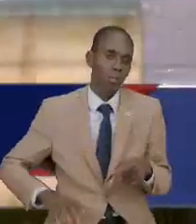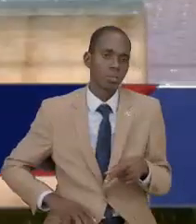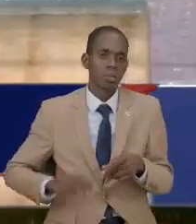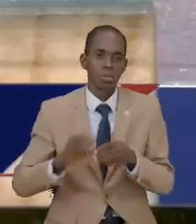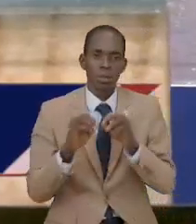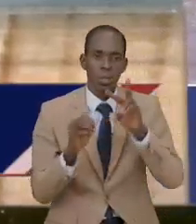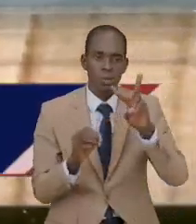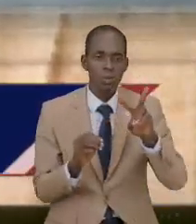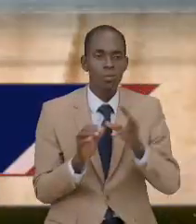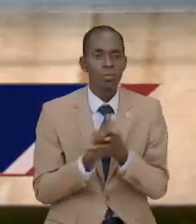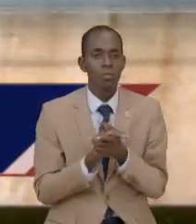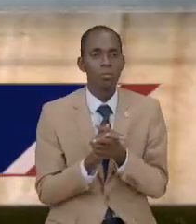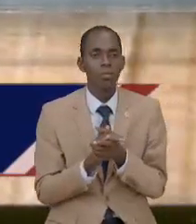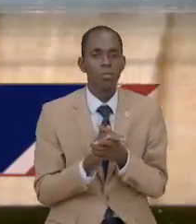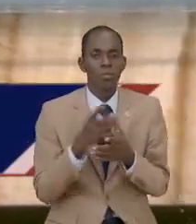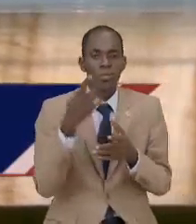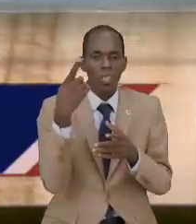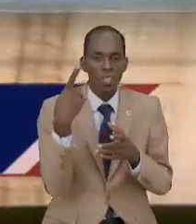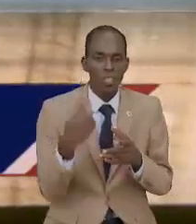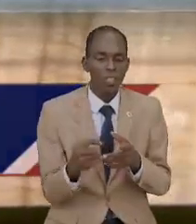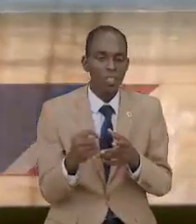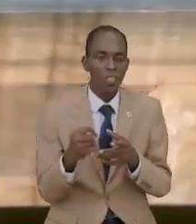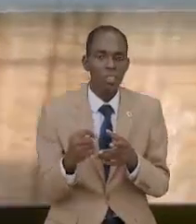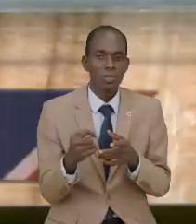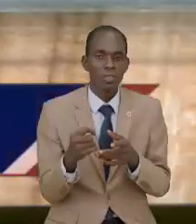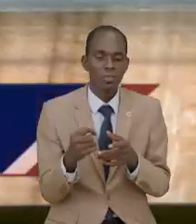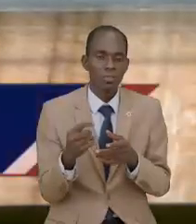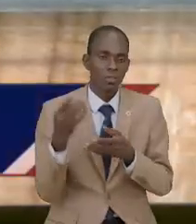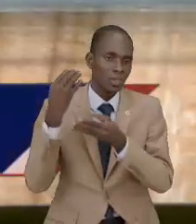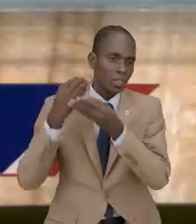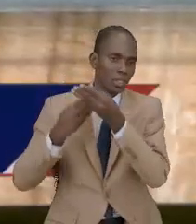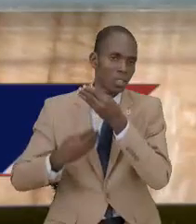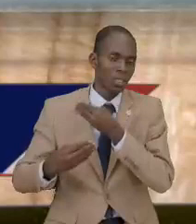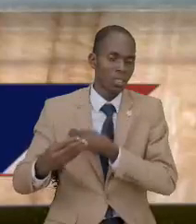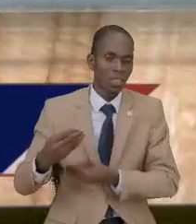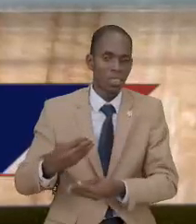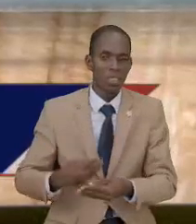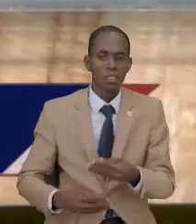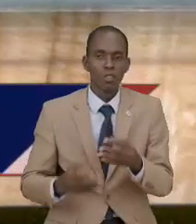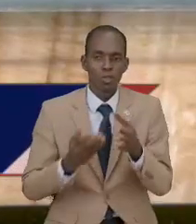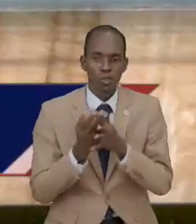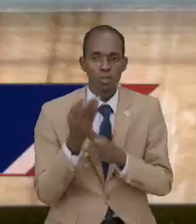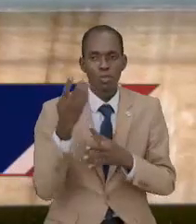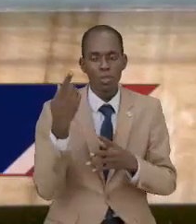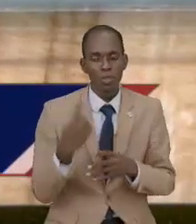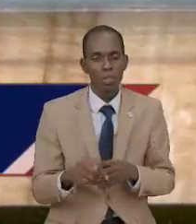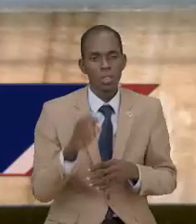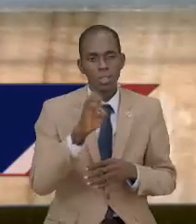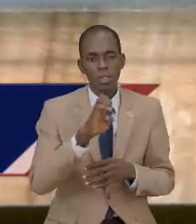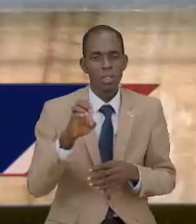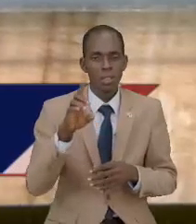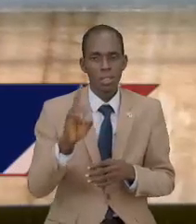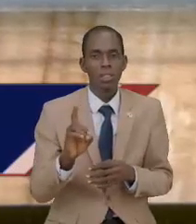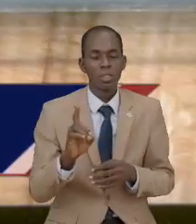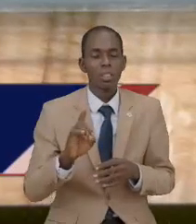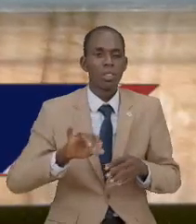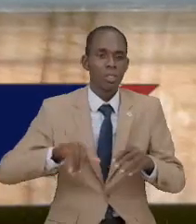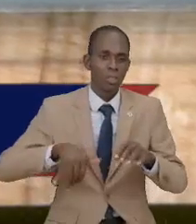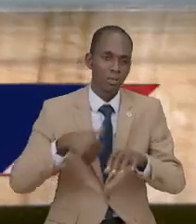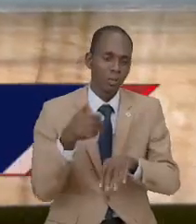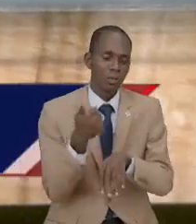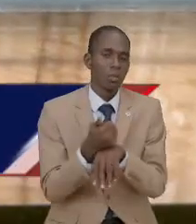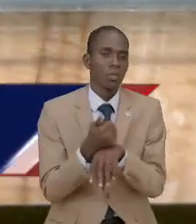Number two, the inheritance through the seed, the confirmation.